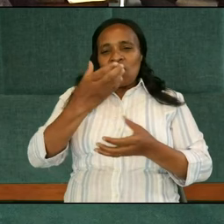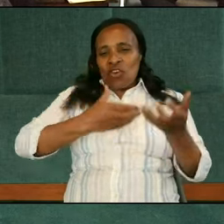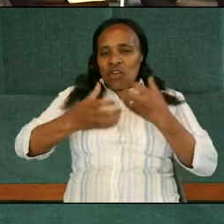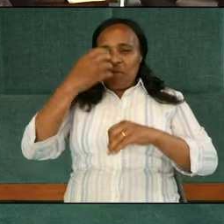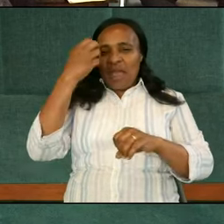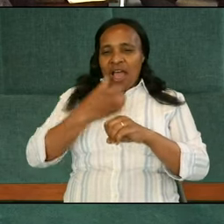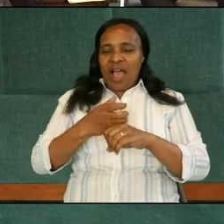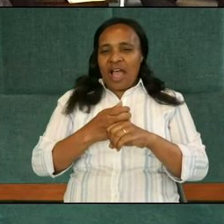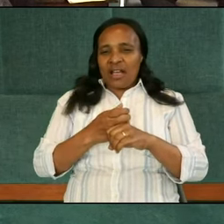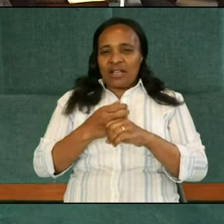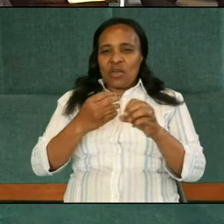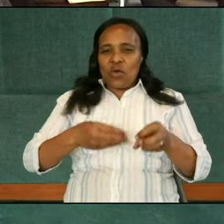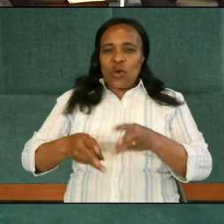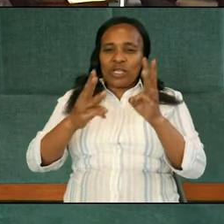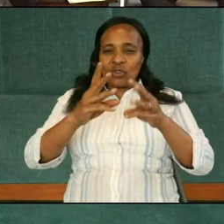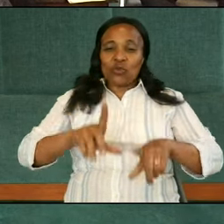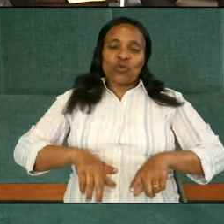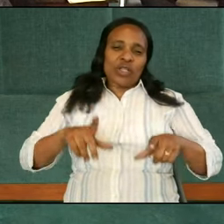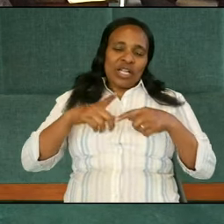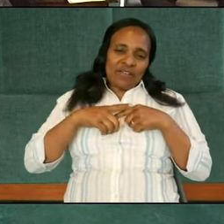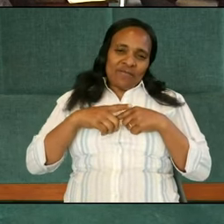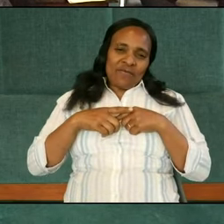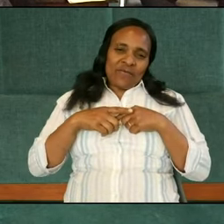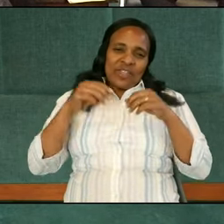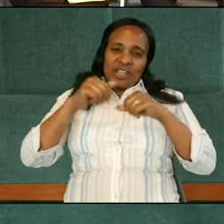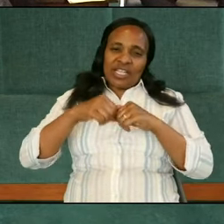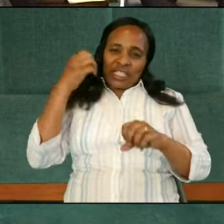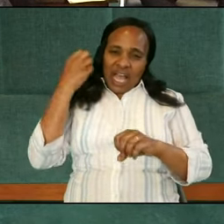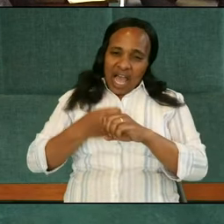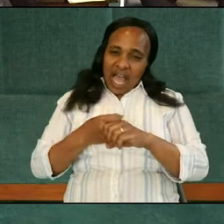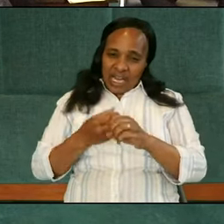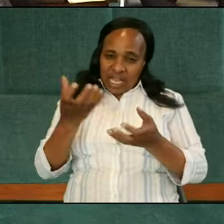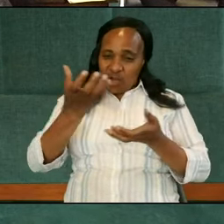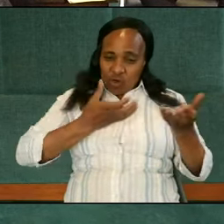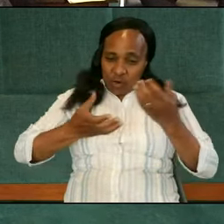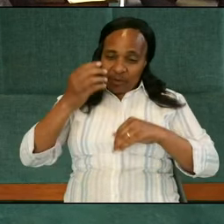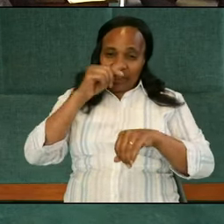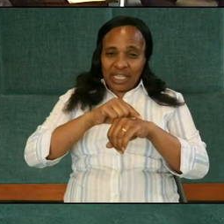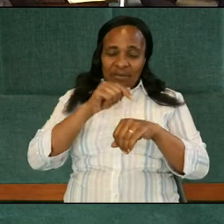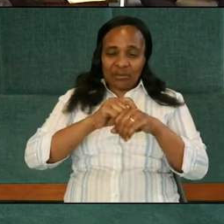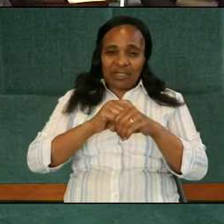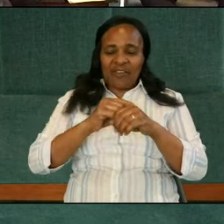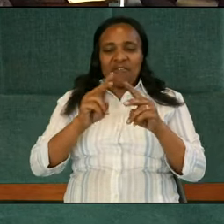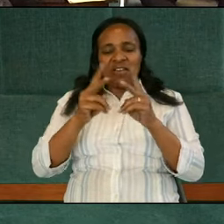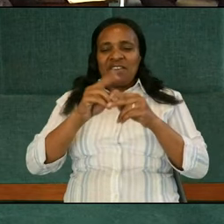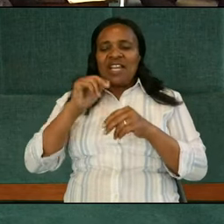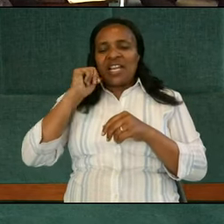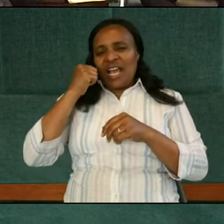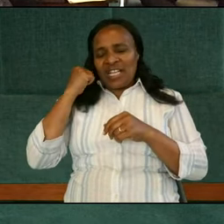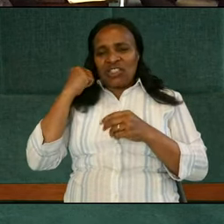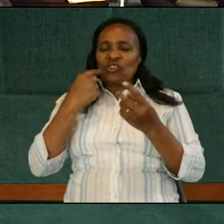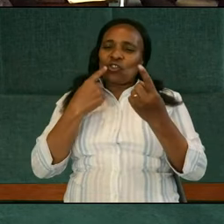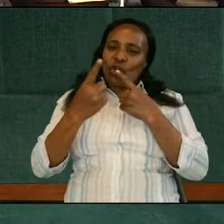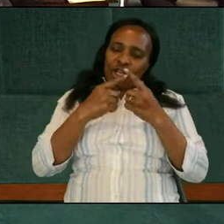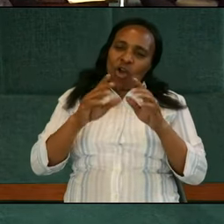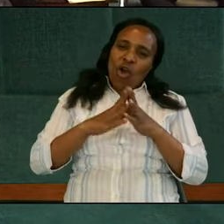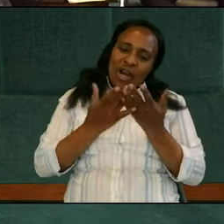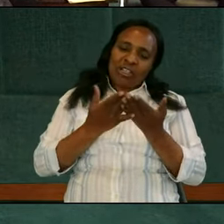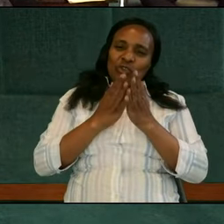so I need ways to survive in this tough economy. So it would be nice if they gave me a talk or gave me a novel